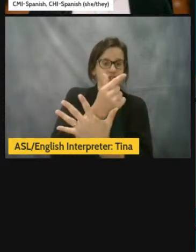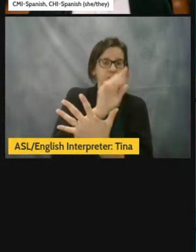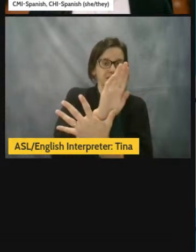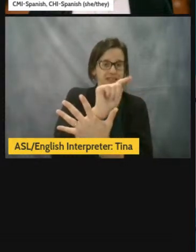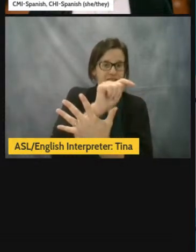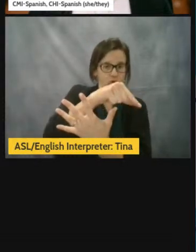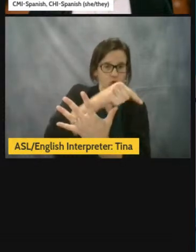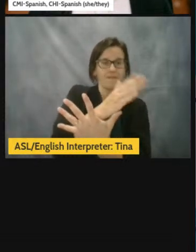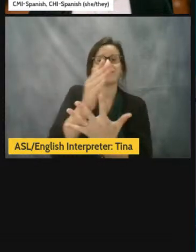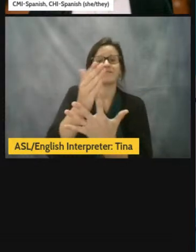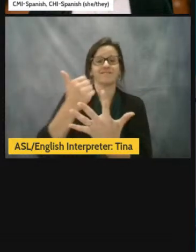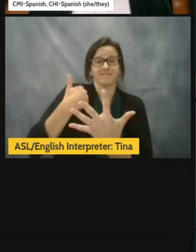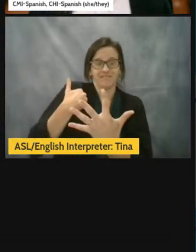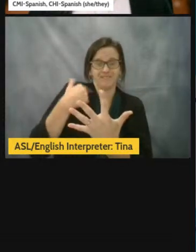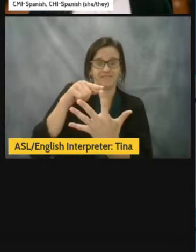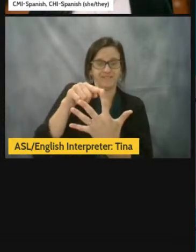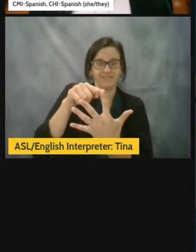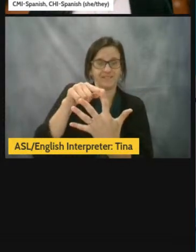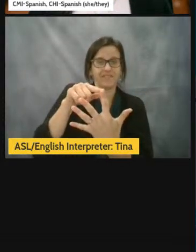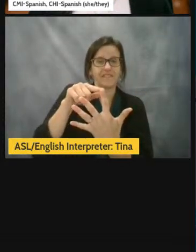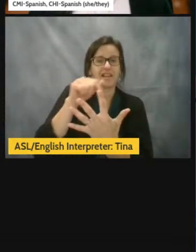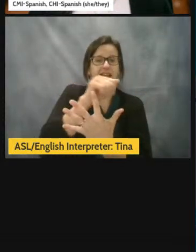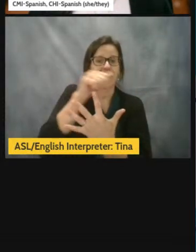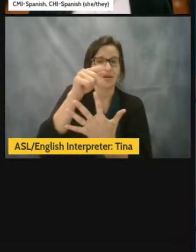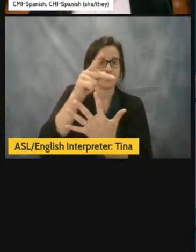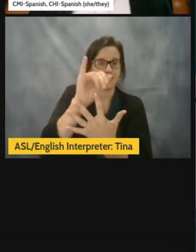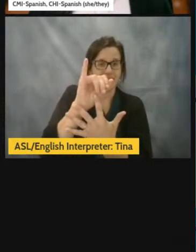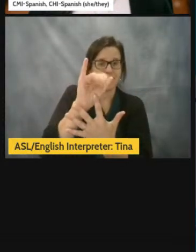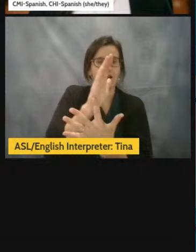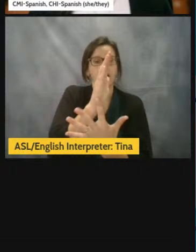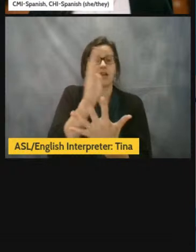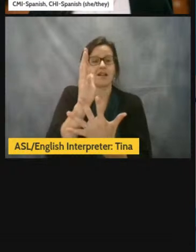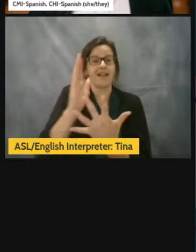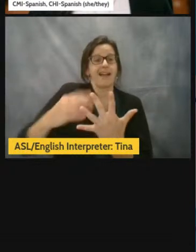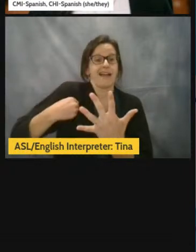acronym, it jumps up to 49%.